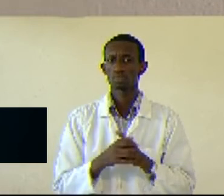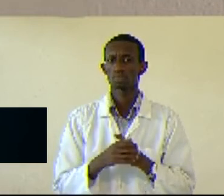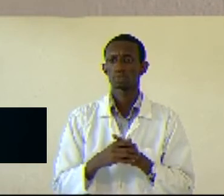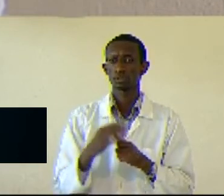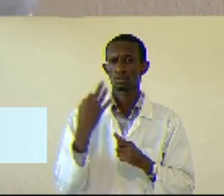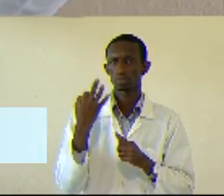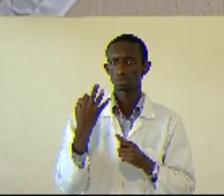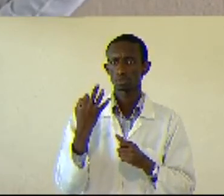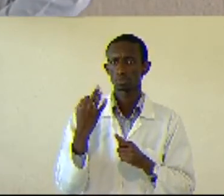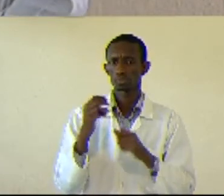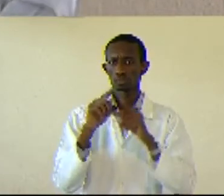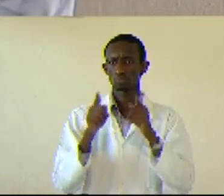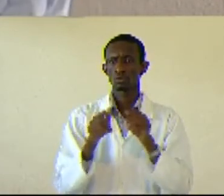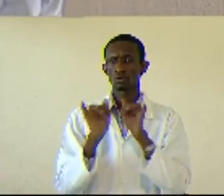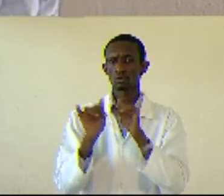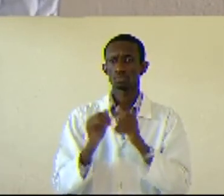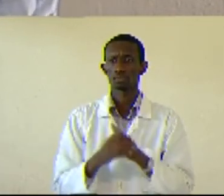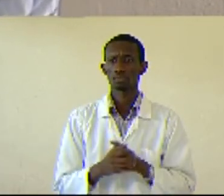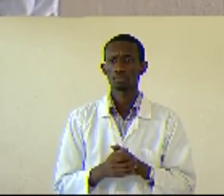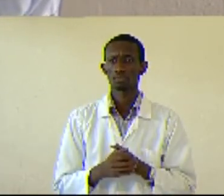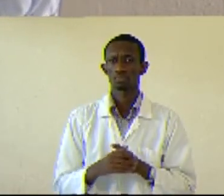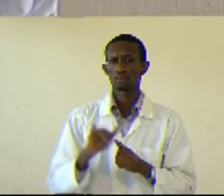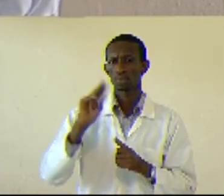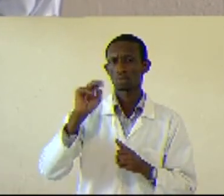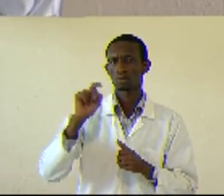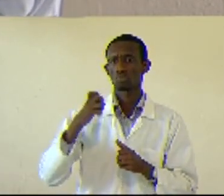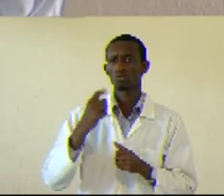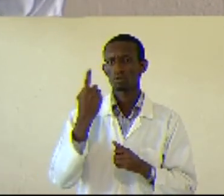3, the constant, integral of 1